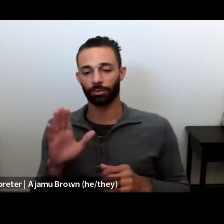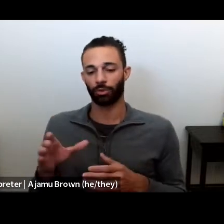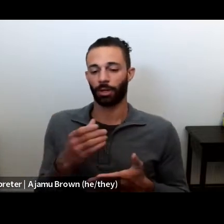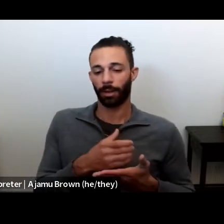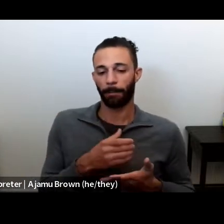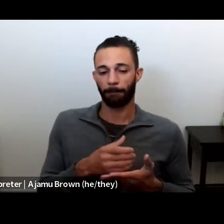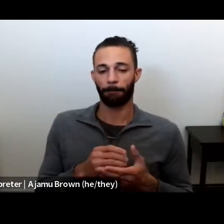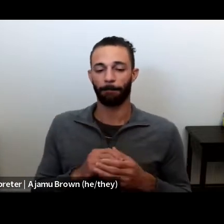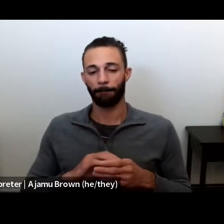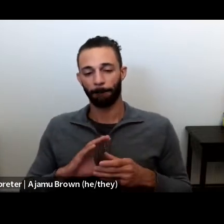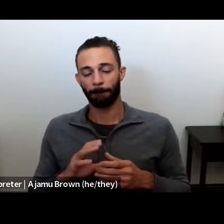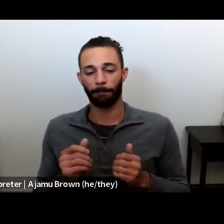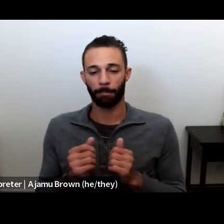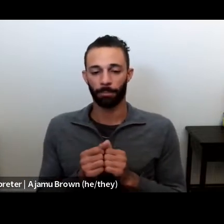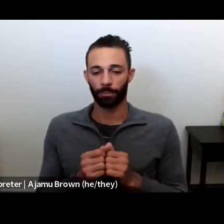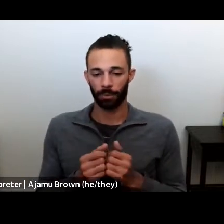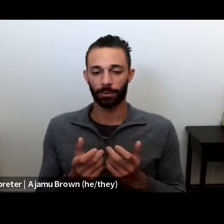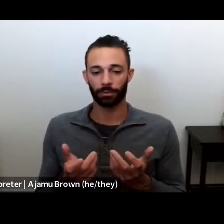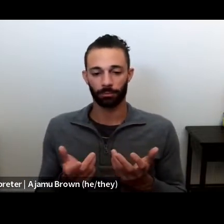Oh, yeah.